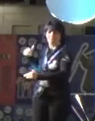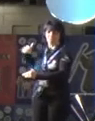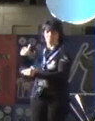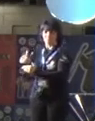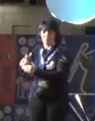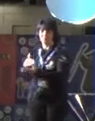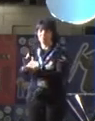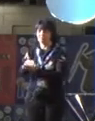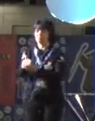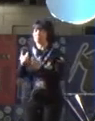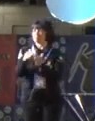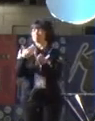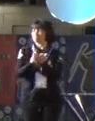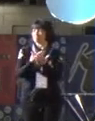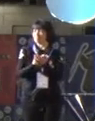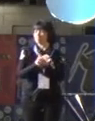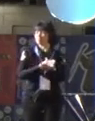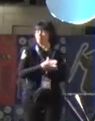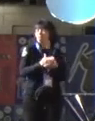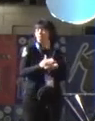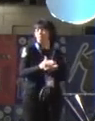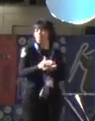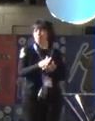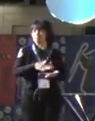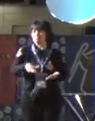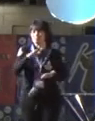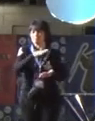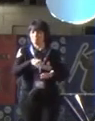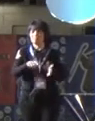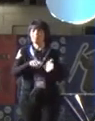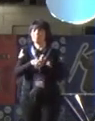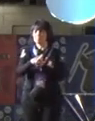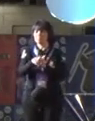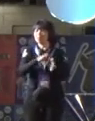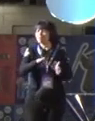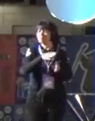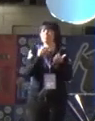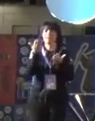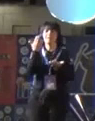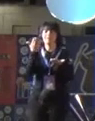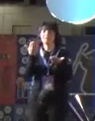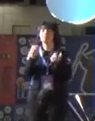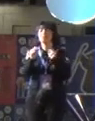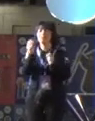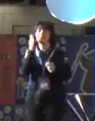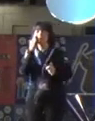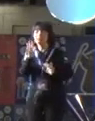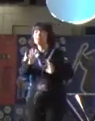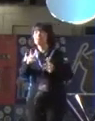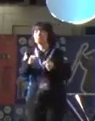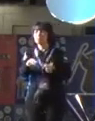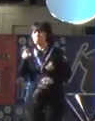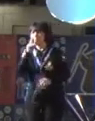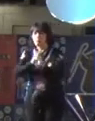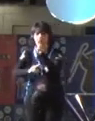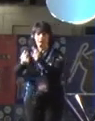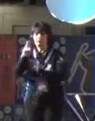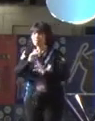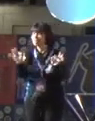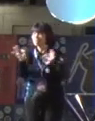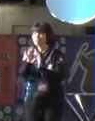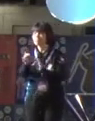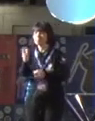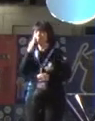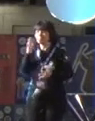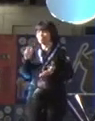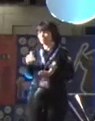about the world and they have all these why questions and they want to know all these things, but then nobody answers them in a way that they can relate